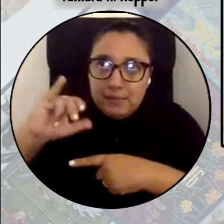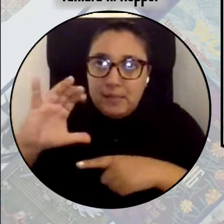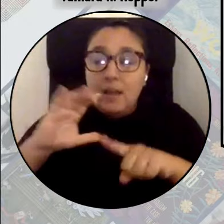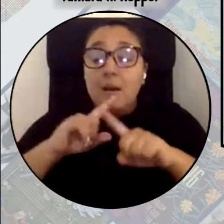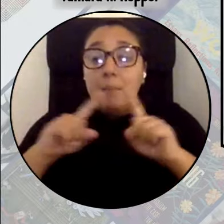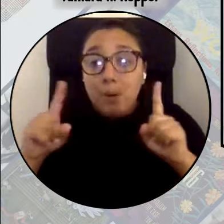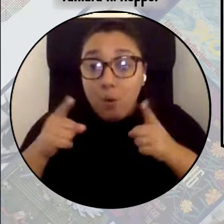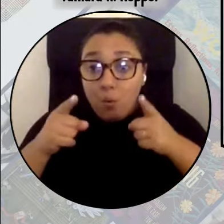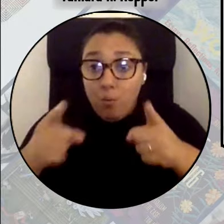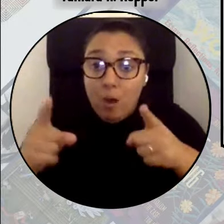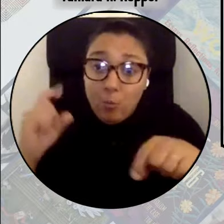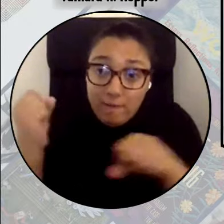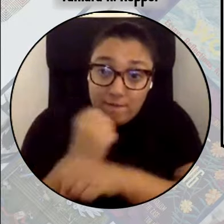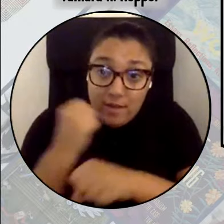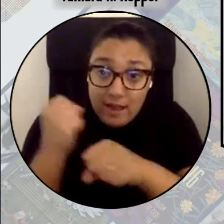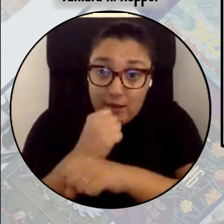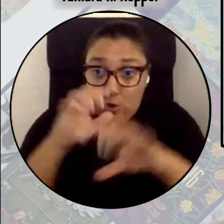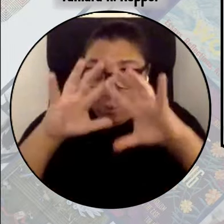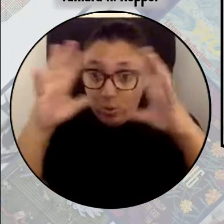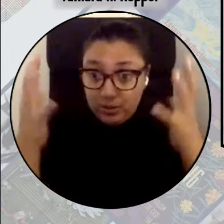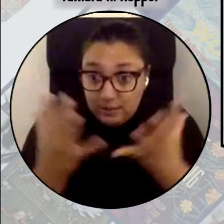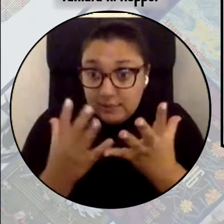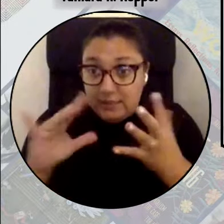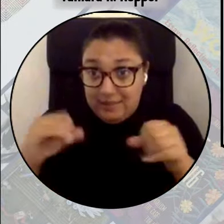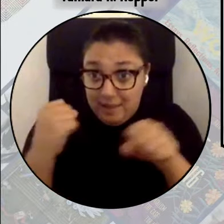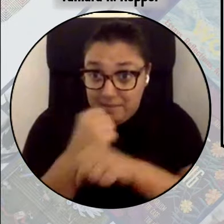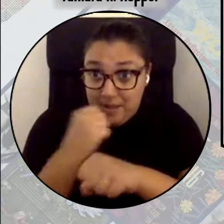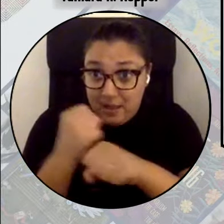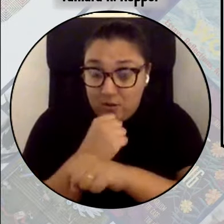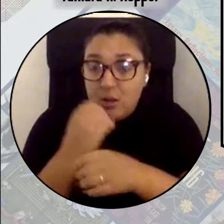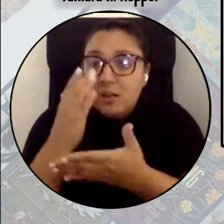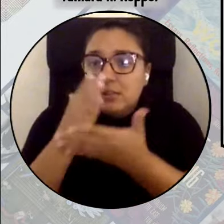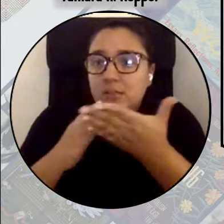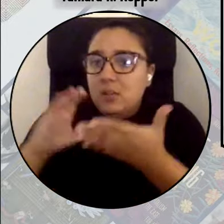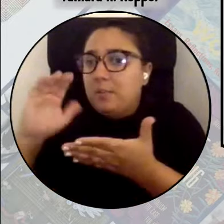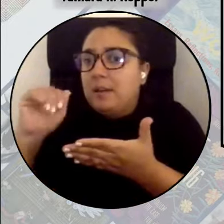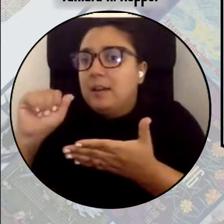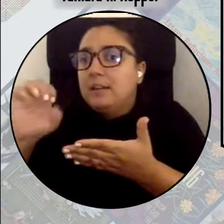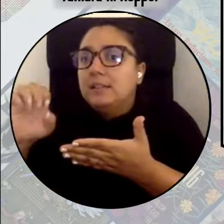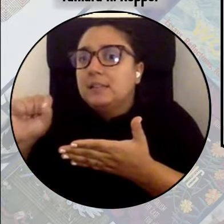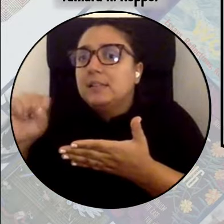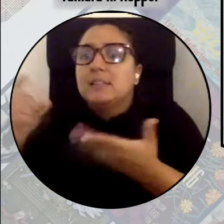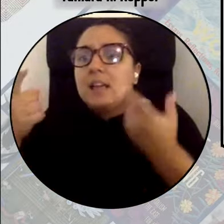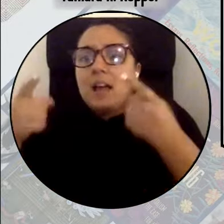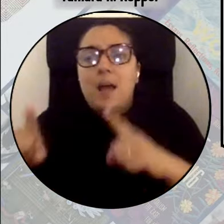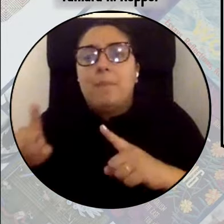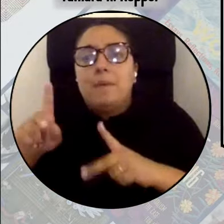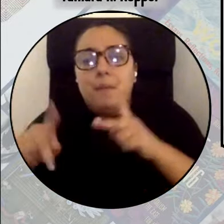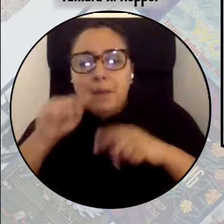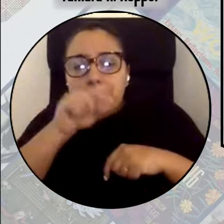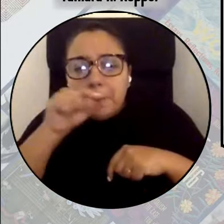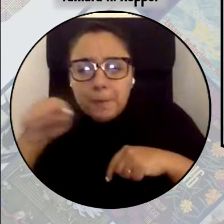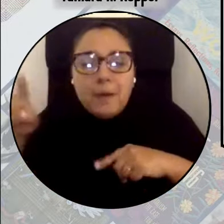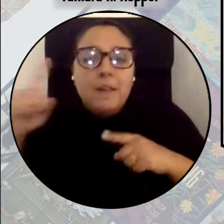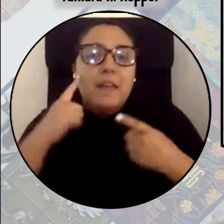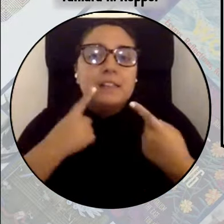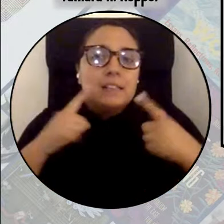battle, these are some cases that have happened where people have successfully fought for and